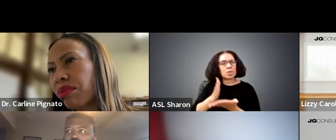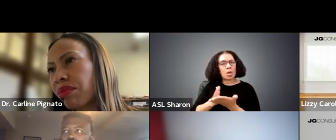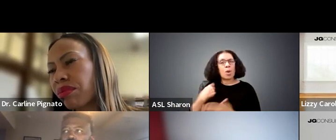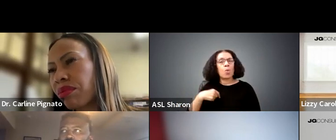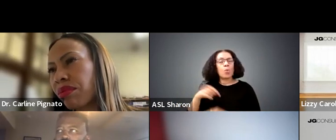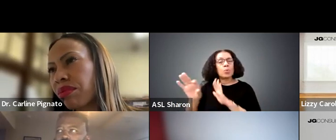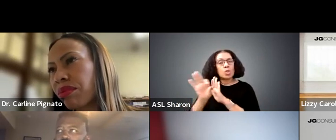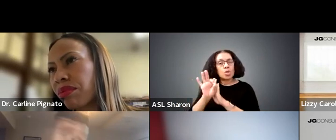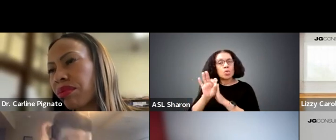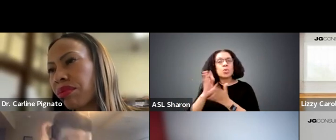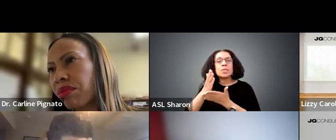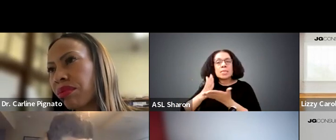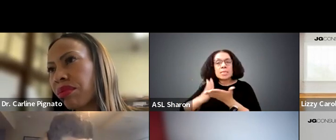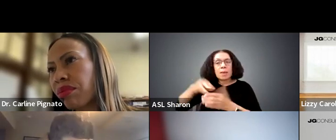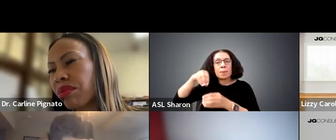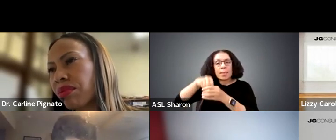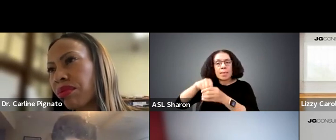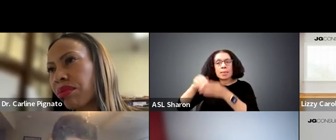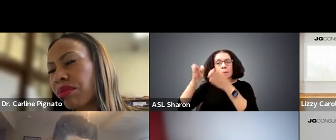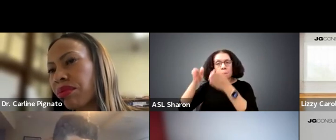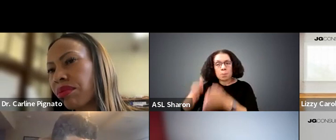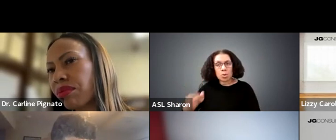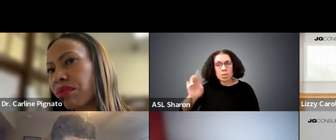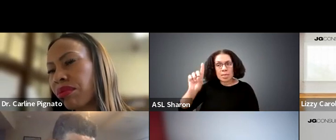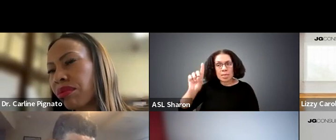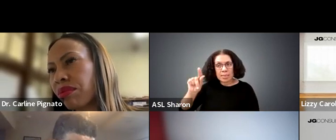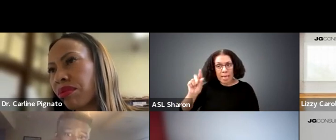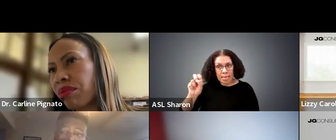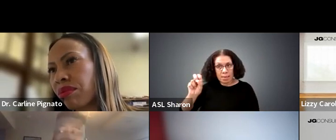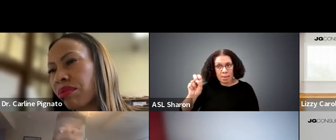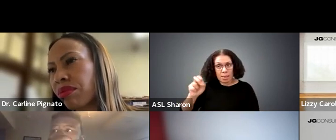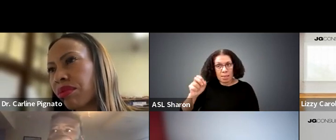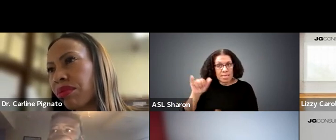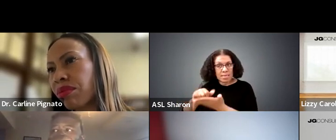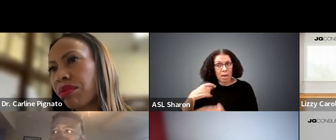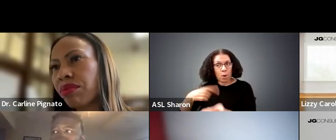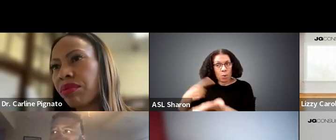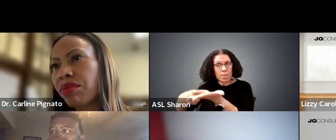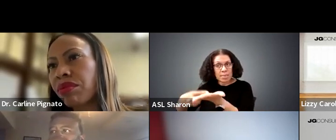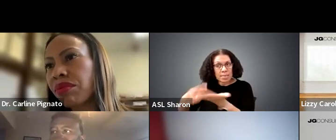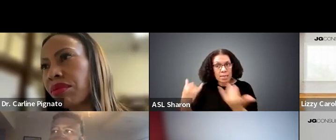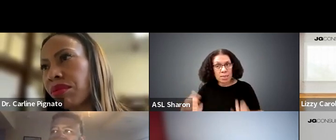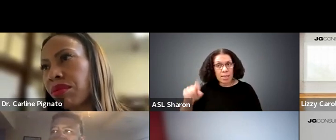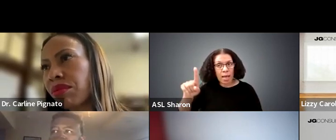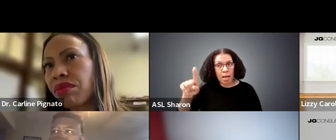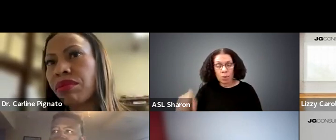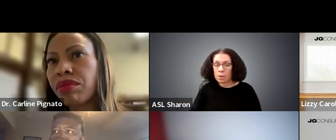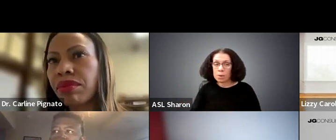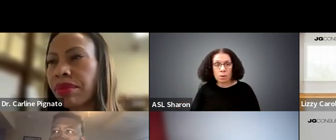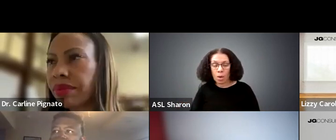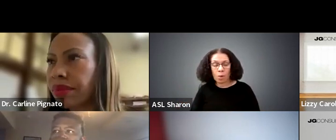some in-person dates. Is that being revisited? Is that what I'm understanding? No, okay,